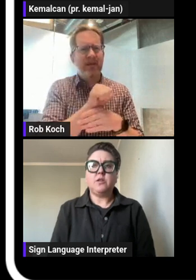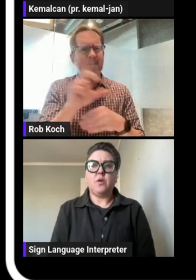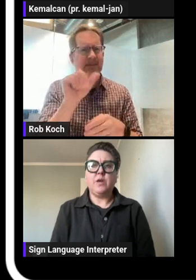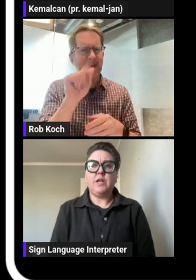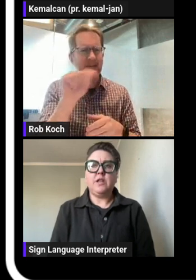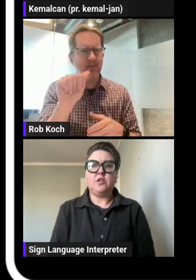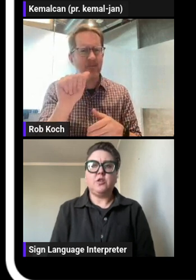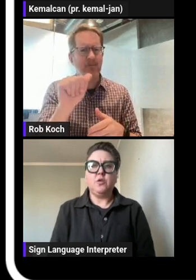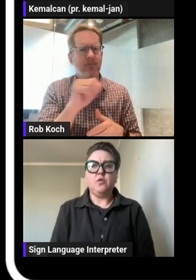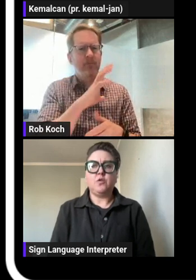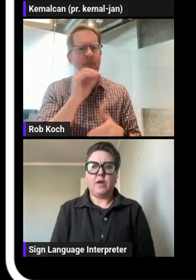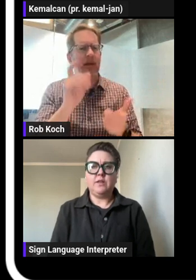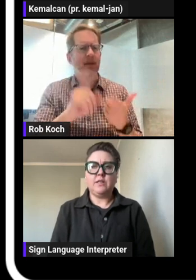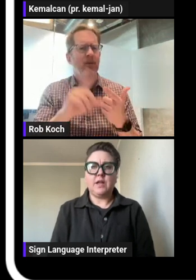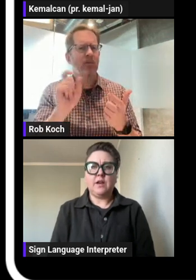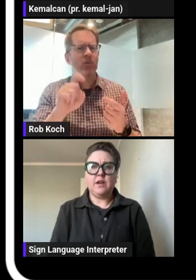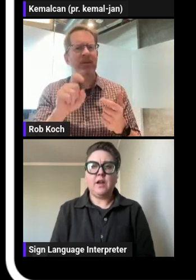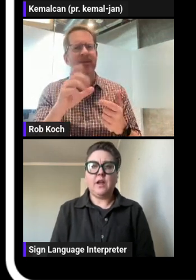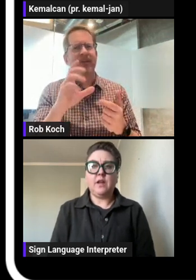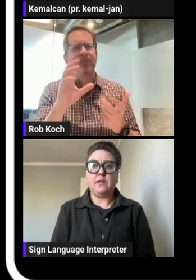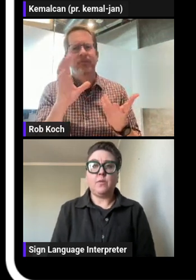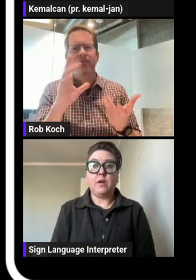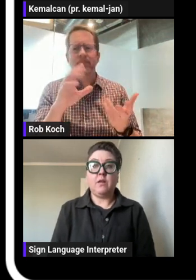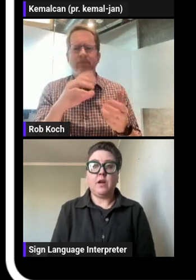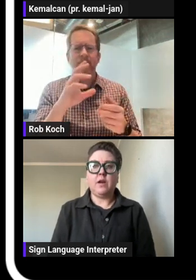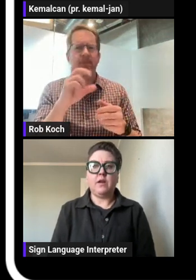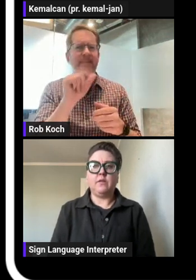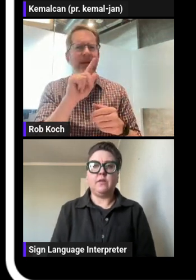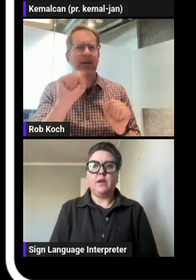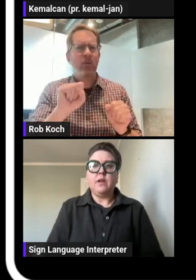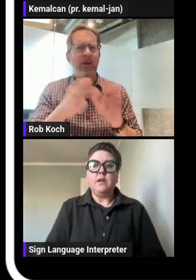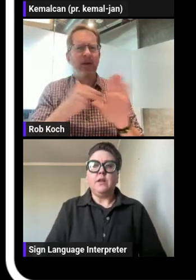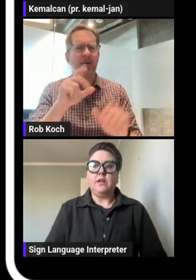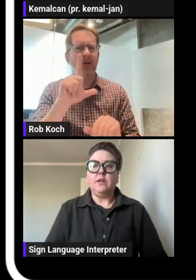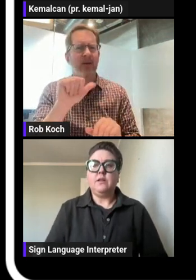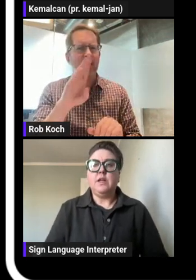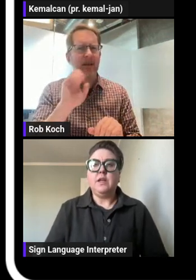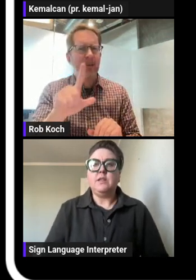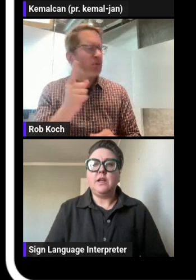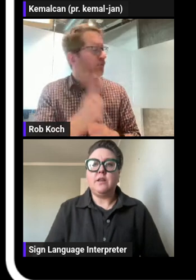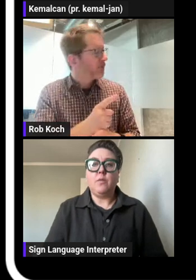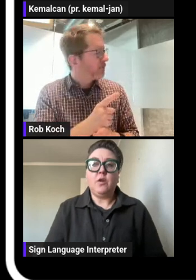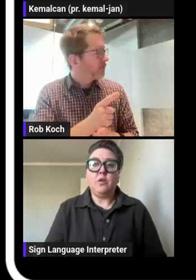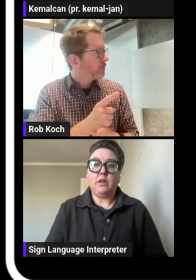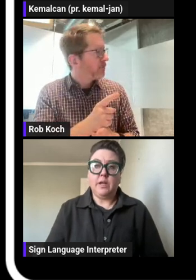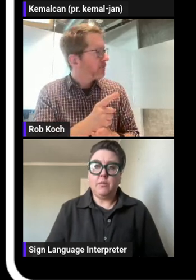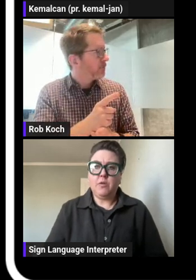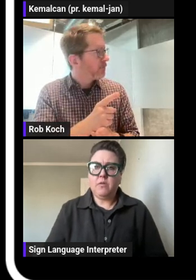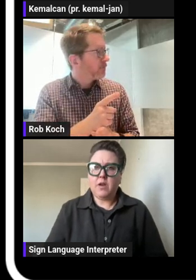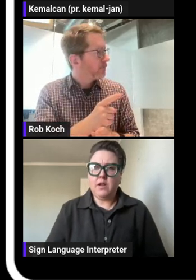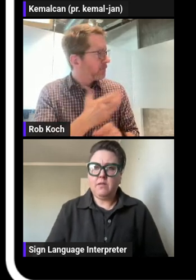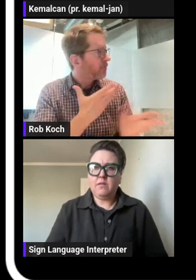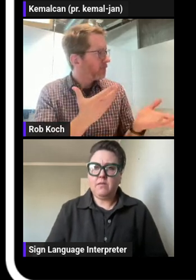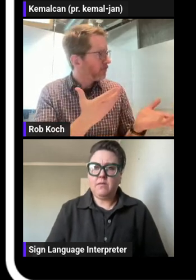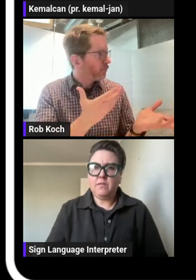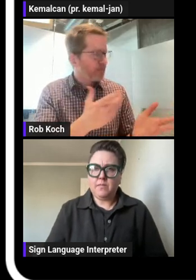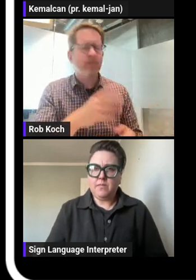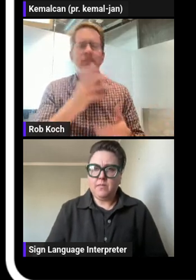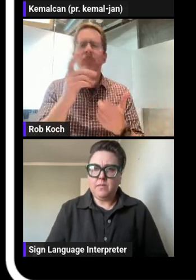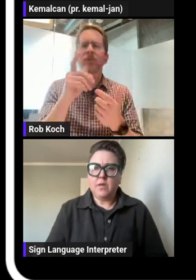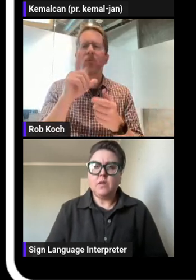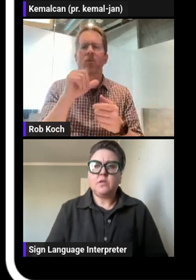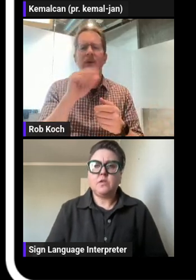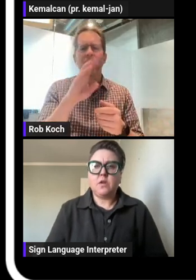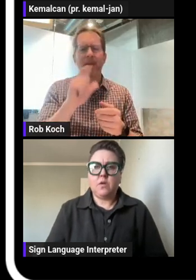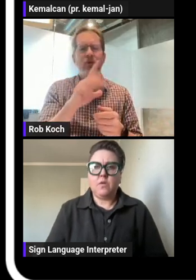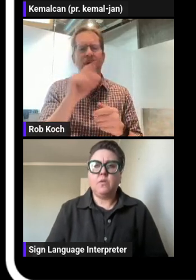videos. So we needed to train the data, and as well as needing the data that we could label, right?